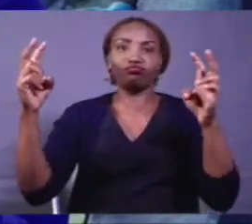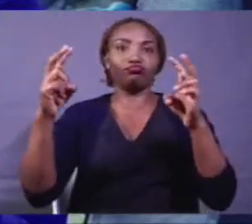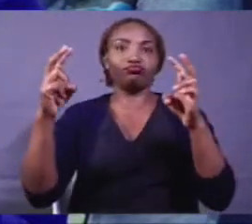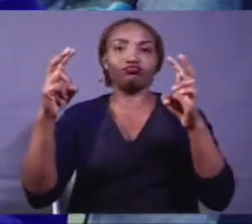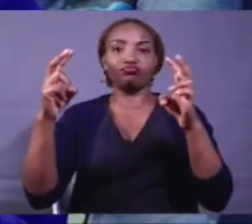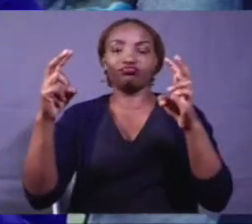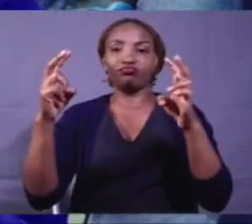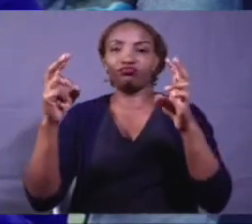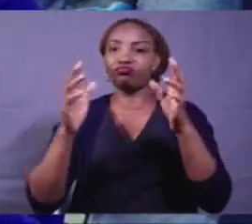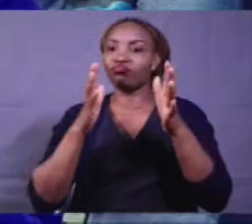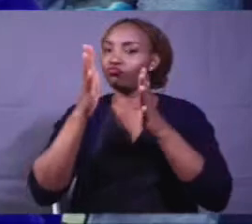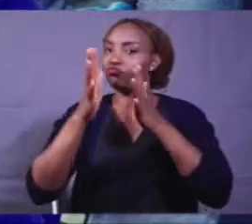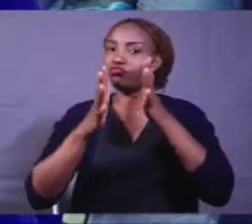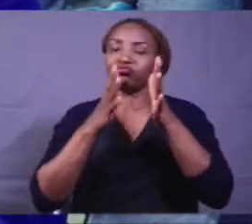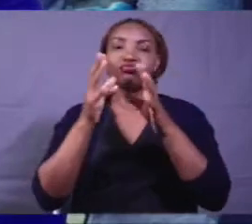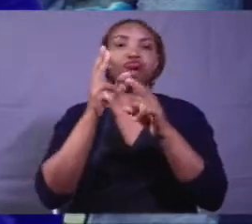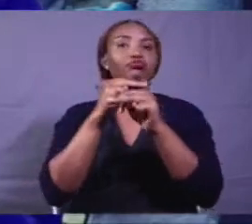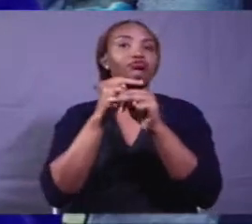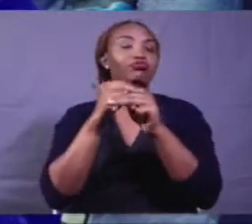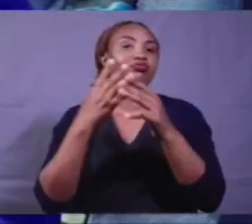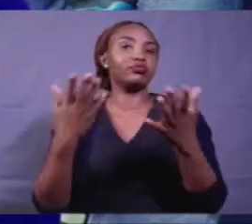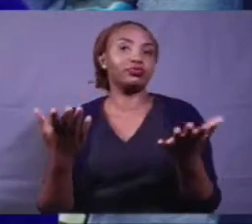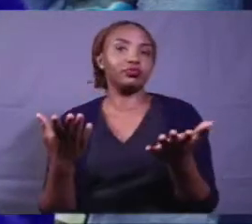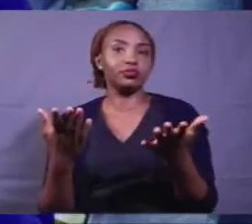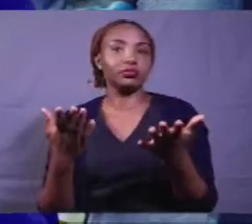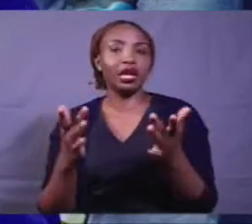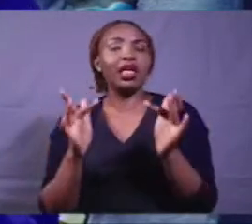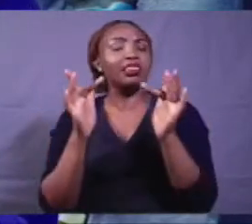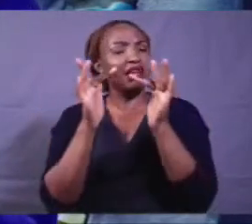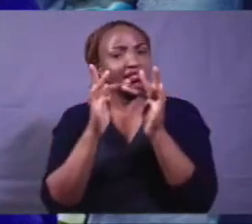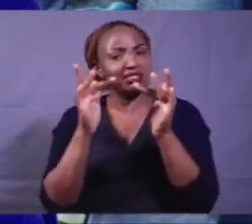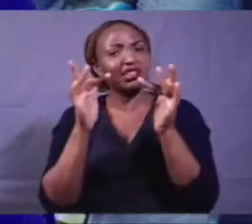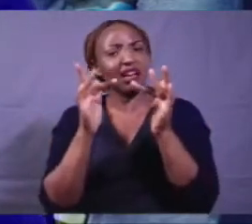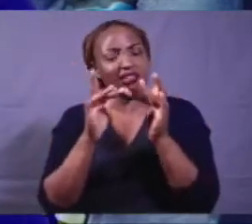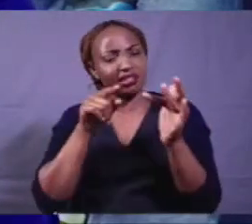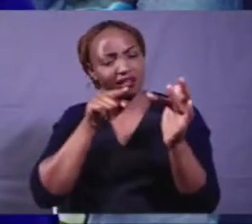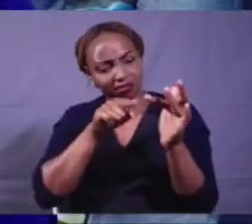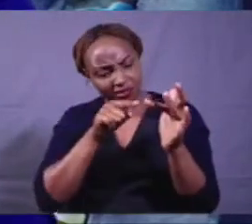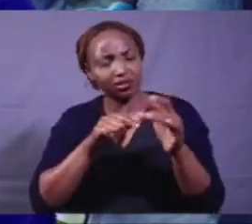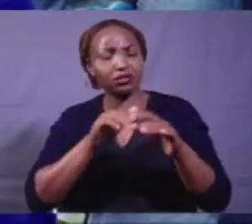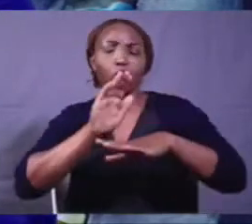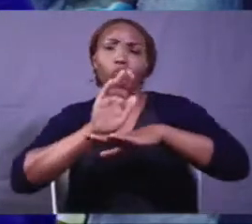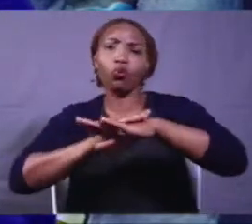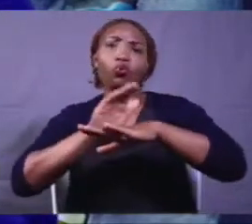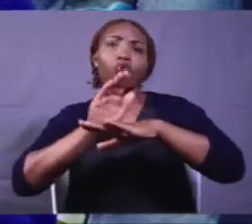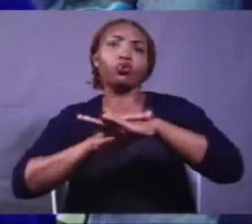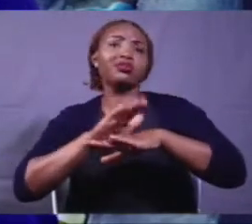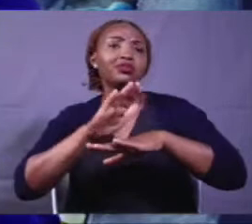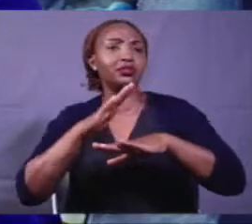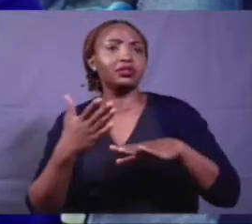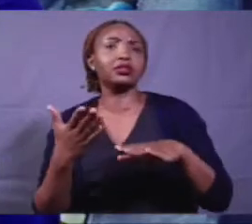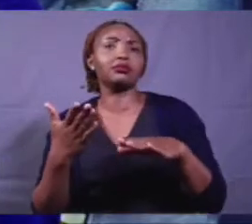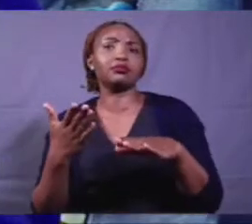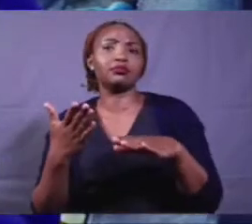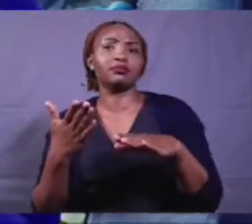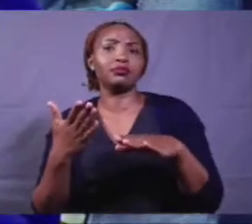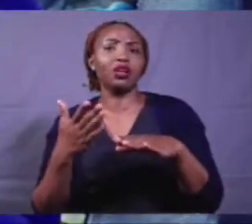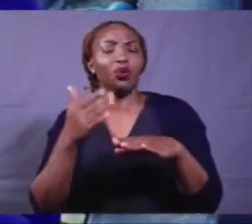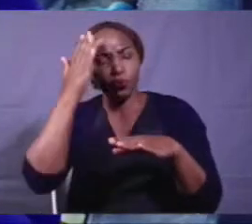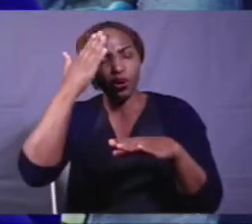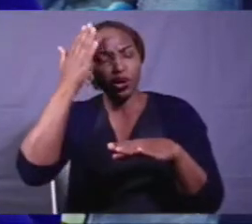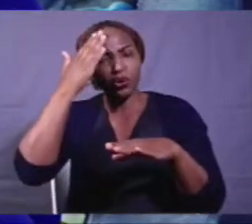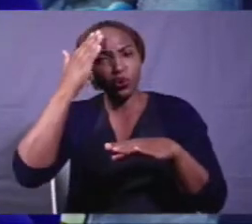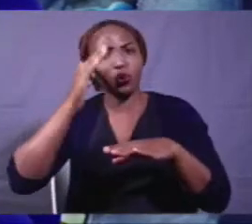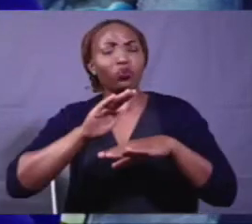a good thing. It was created to be a good thing. And we know the goodness of the internet. The